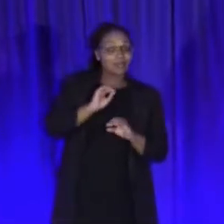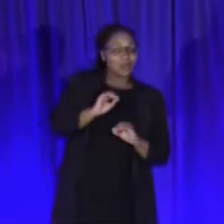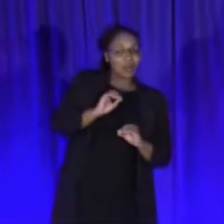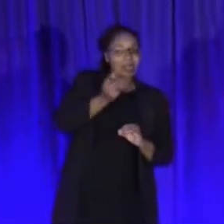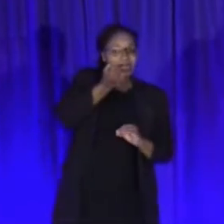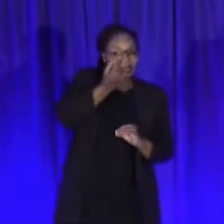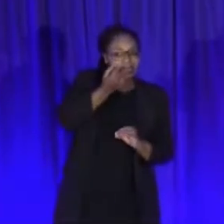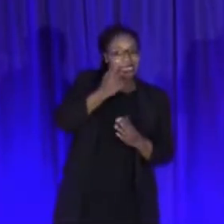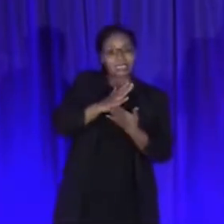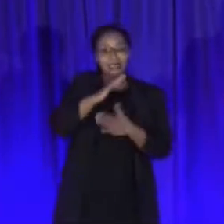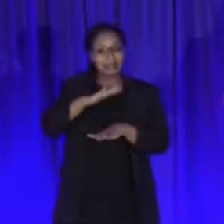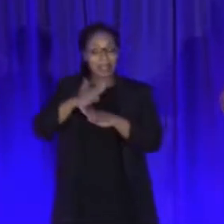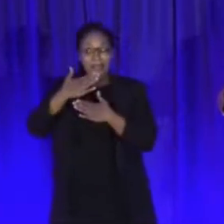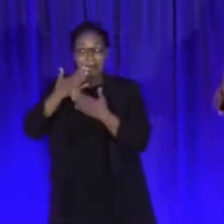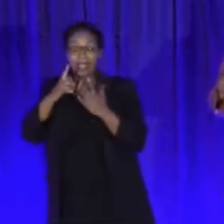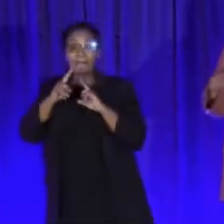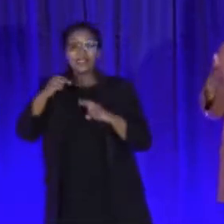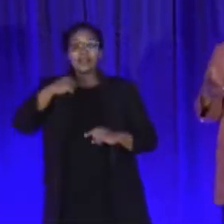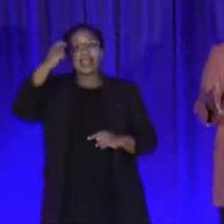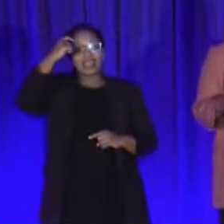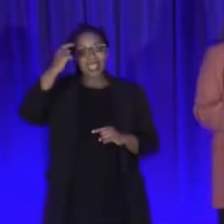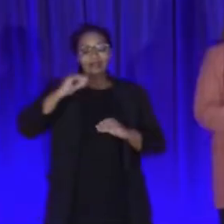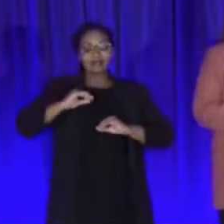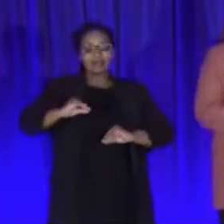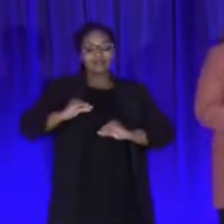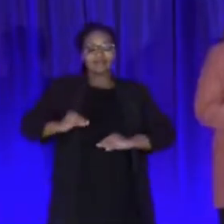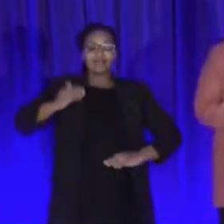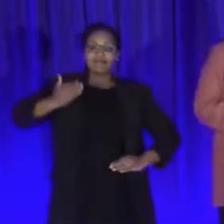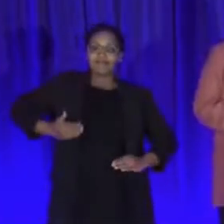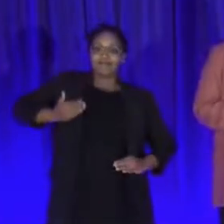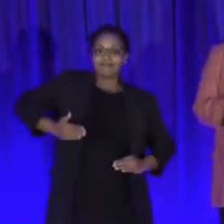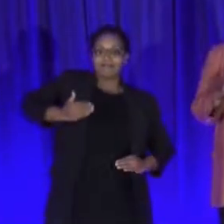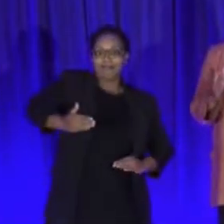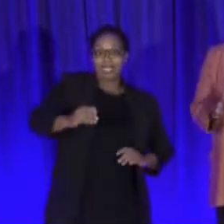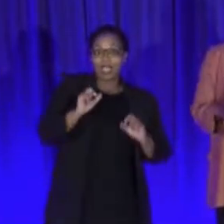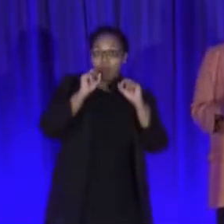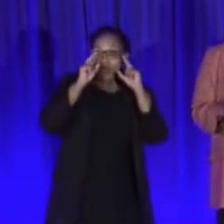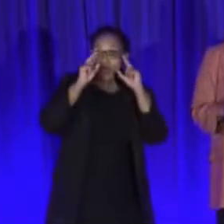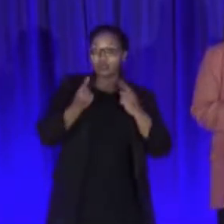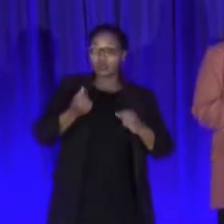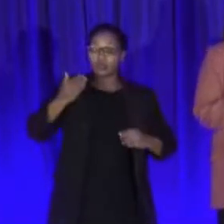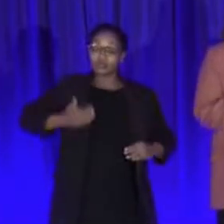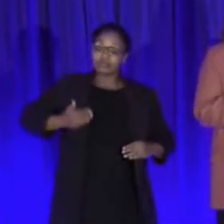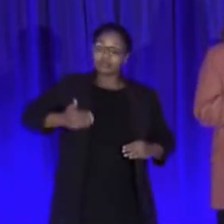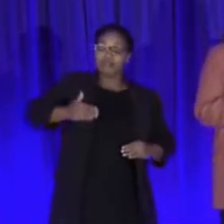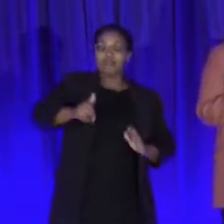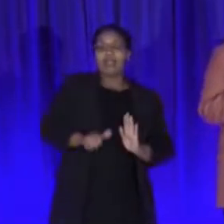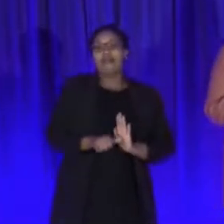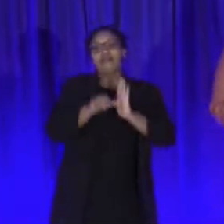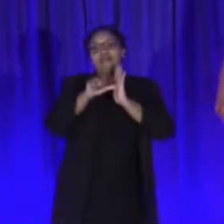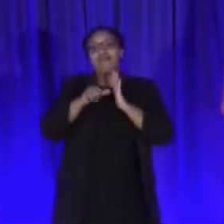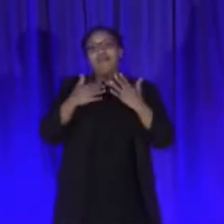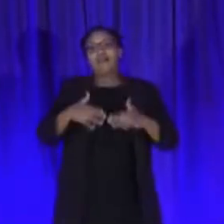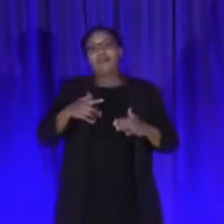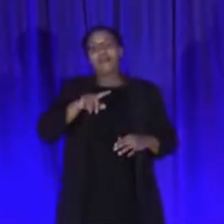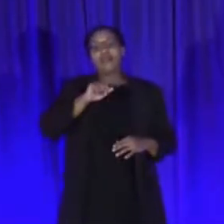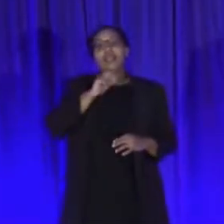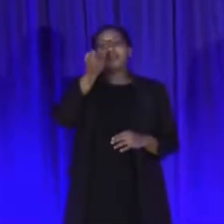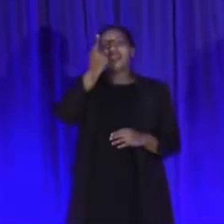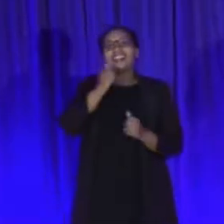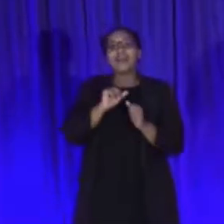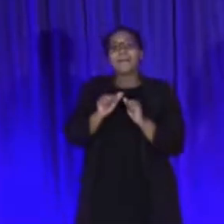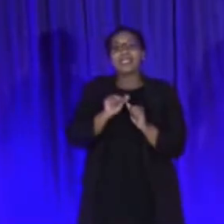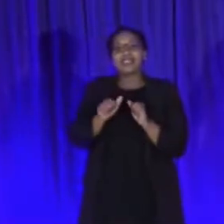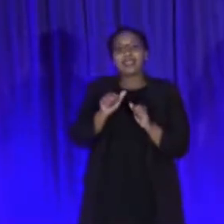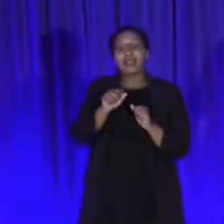think constant education and constant awareness is something that is vital in terms of us better understanding